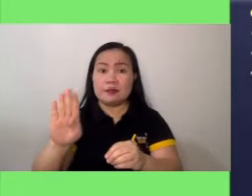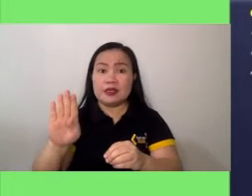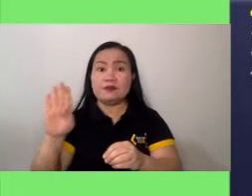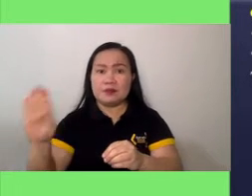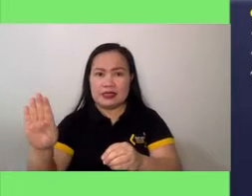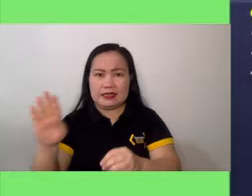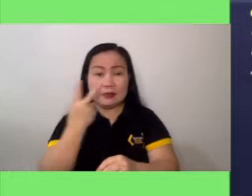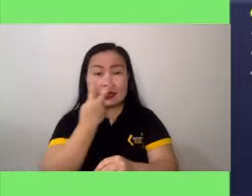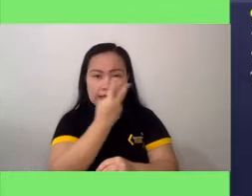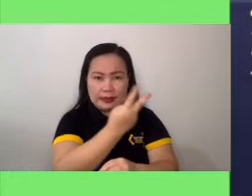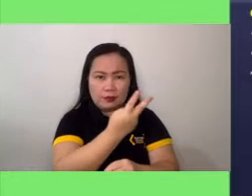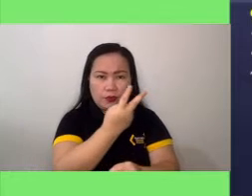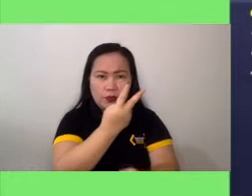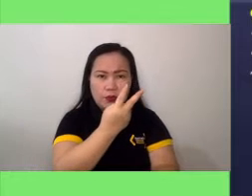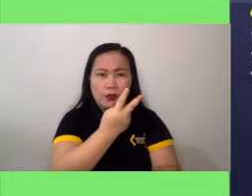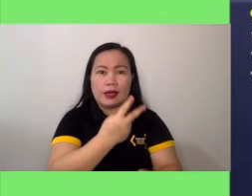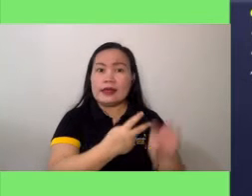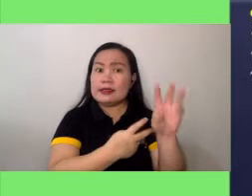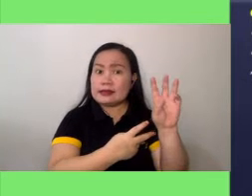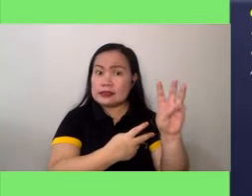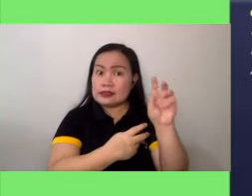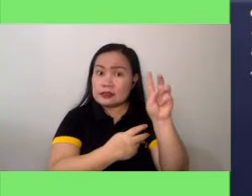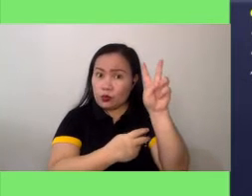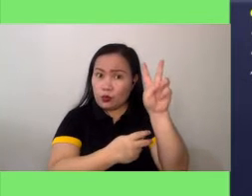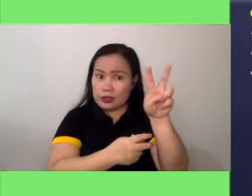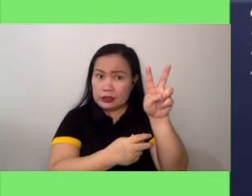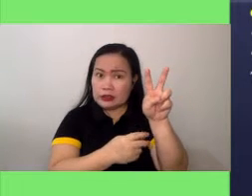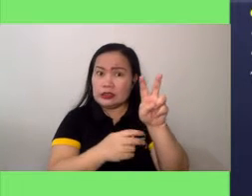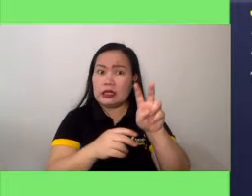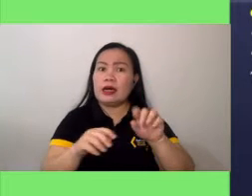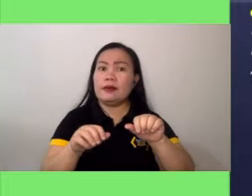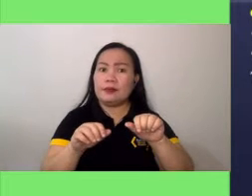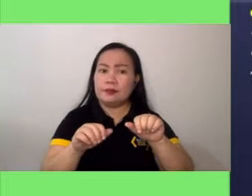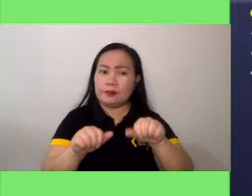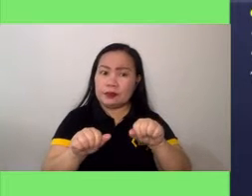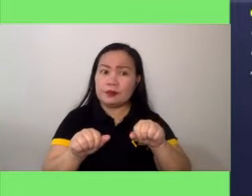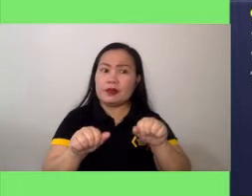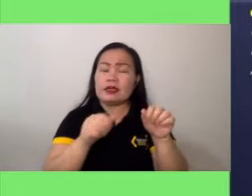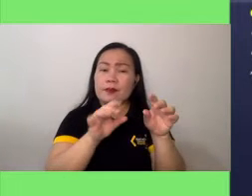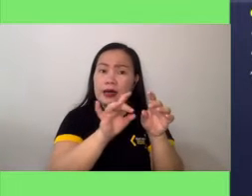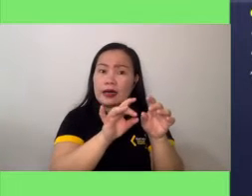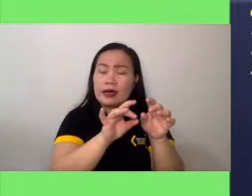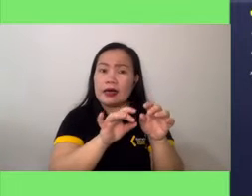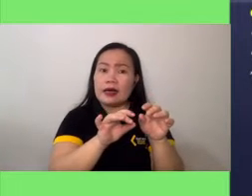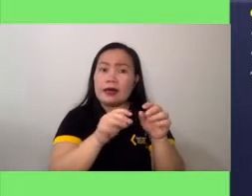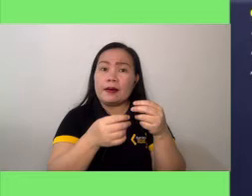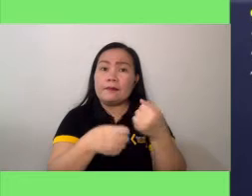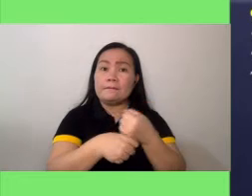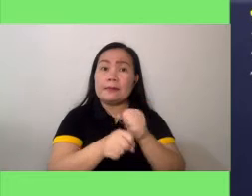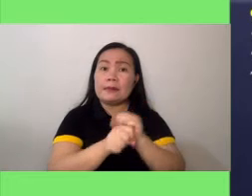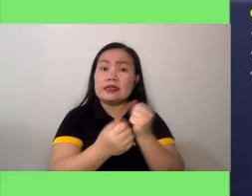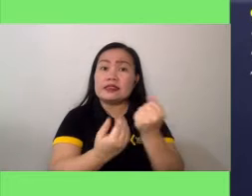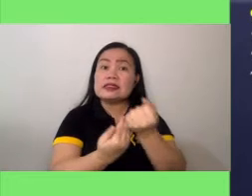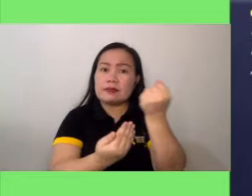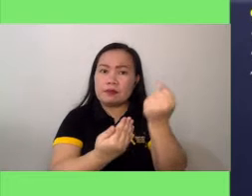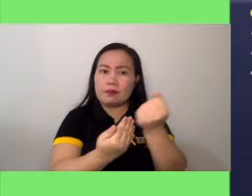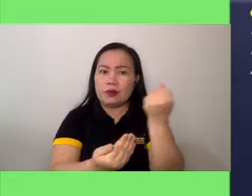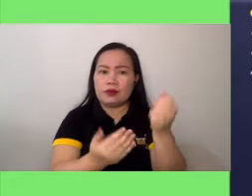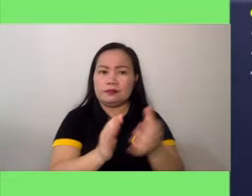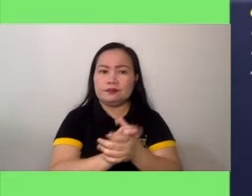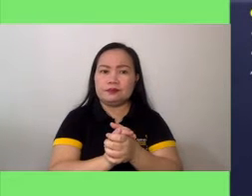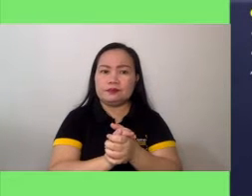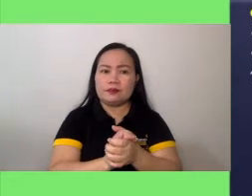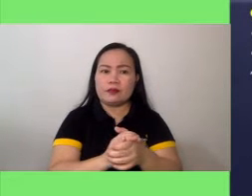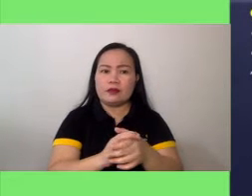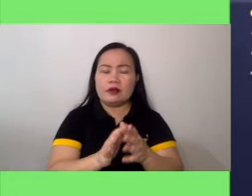po ma-visualize natin na 6 squared can still be simplified. So, pwede pa po ito. Kasi pag